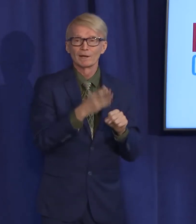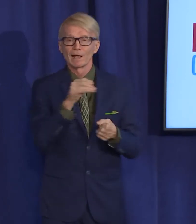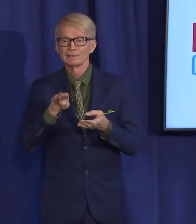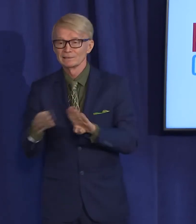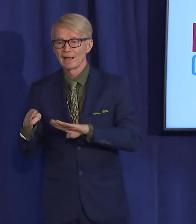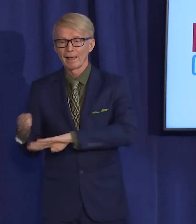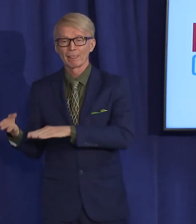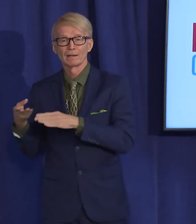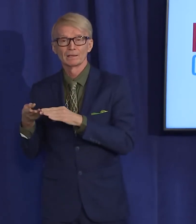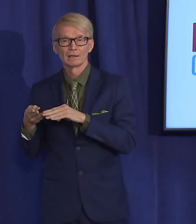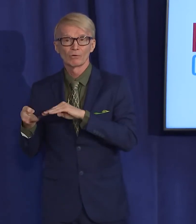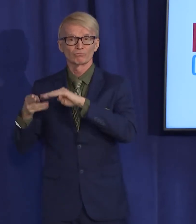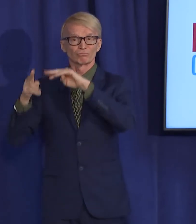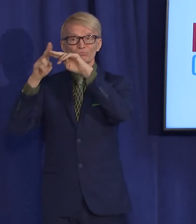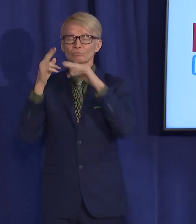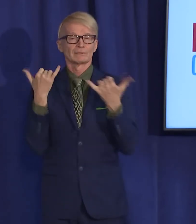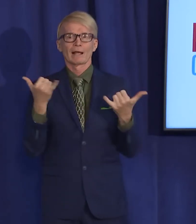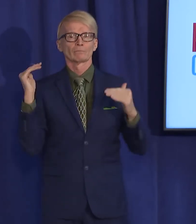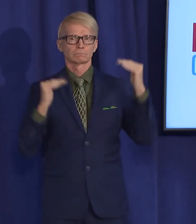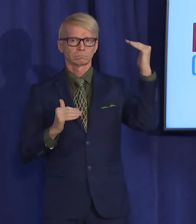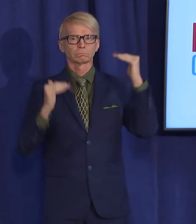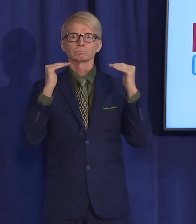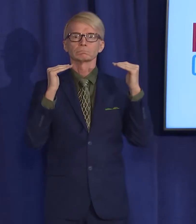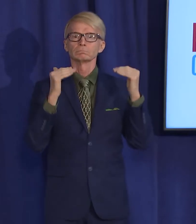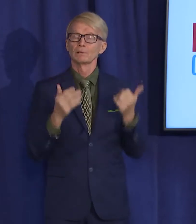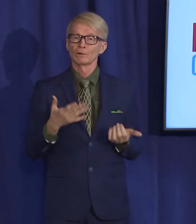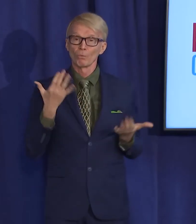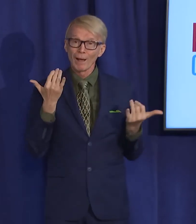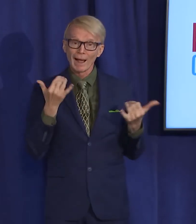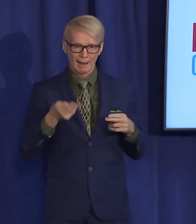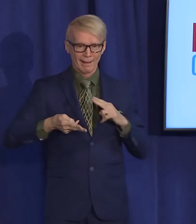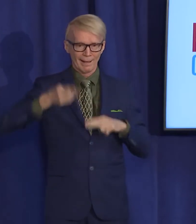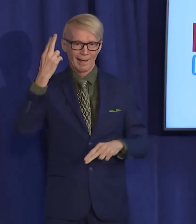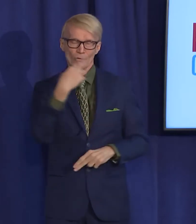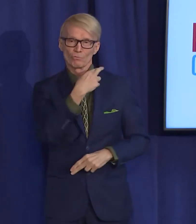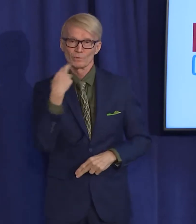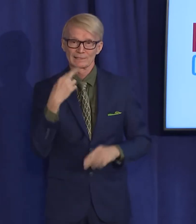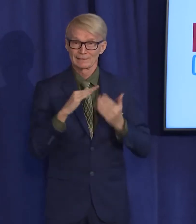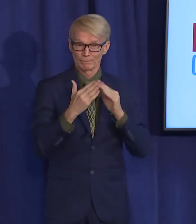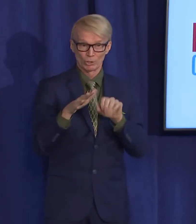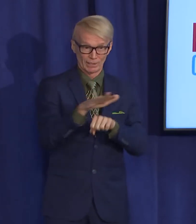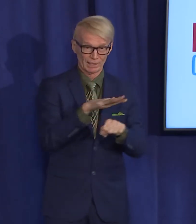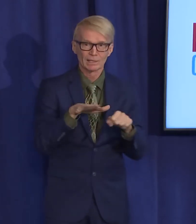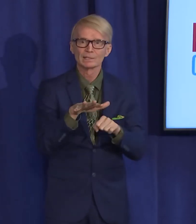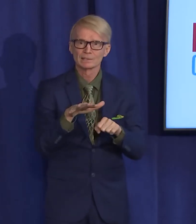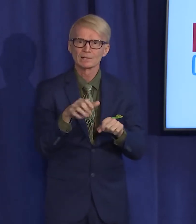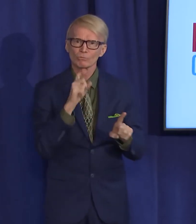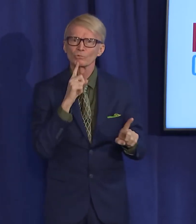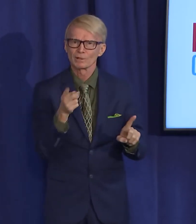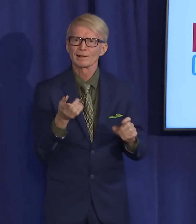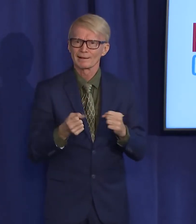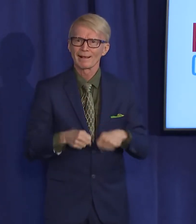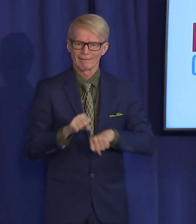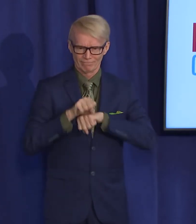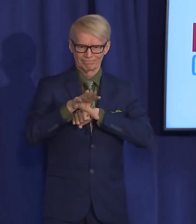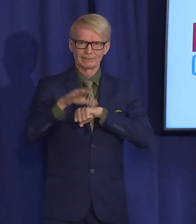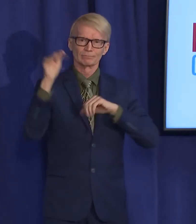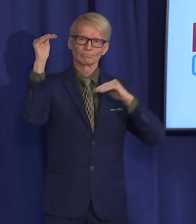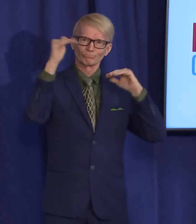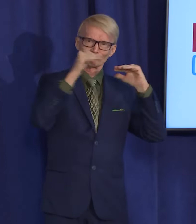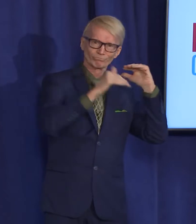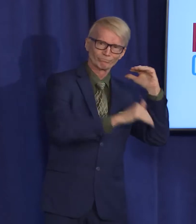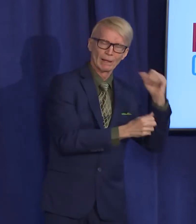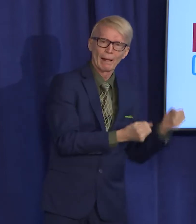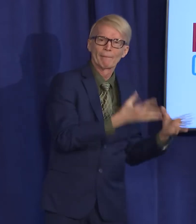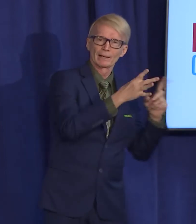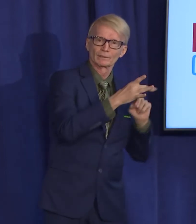beginning. Getting vaccine first to the highest risk settings has the biggest impact in driving down case rates. It